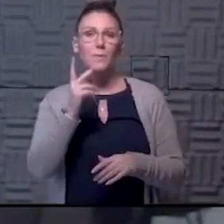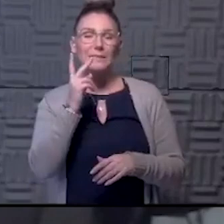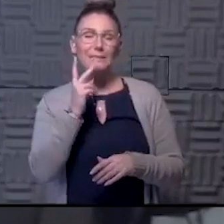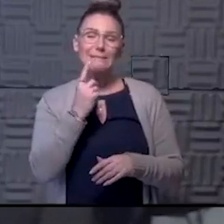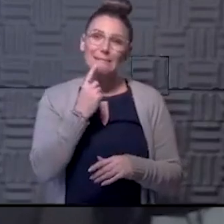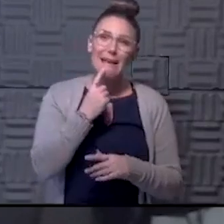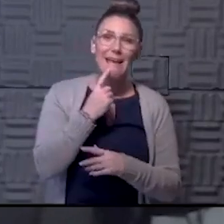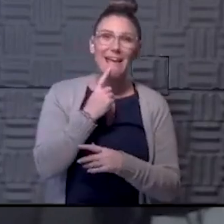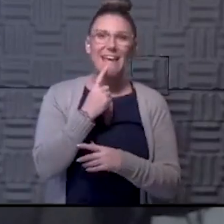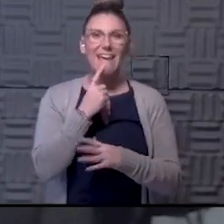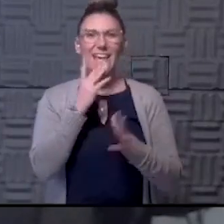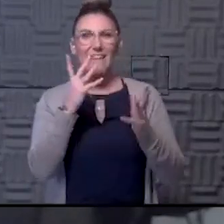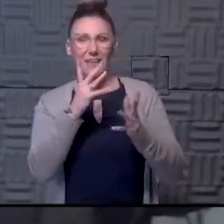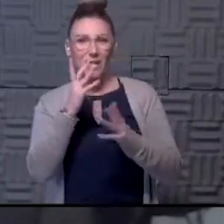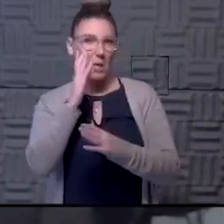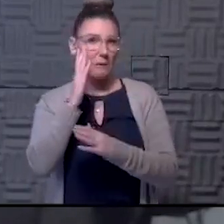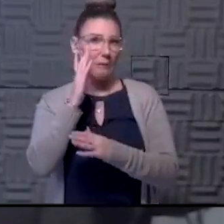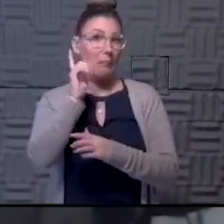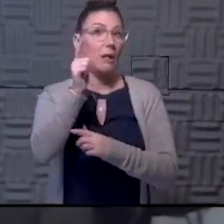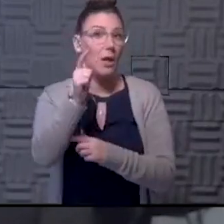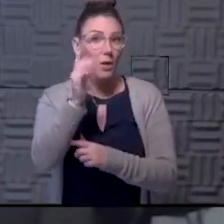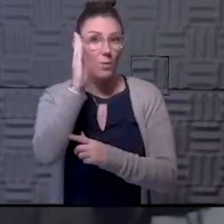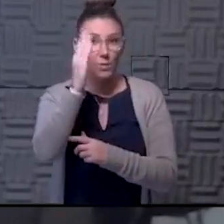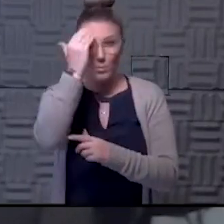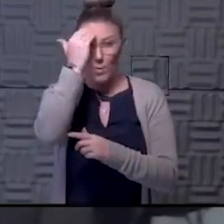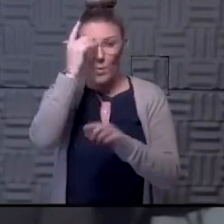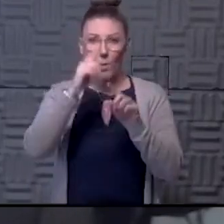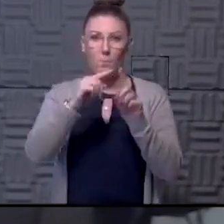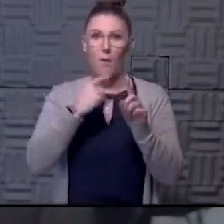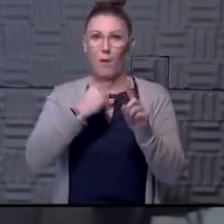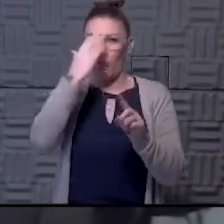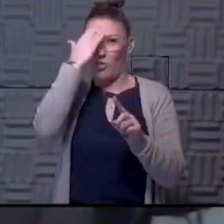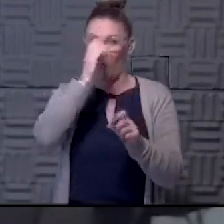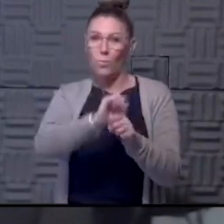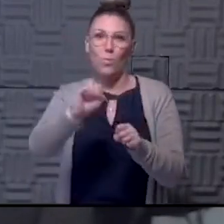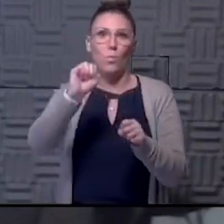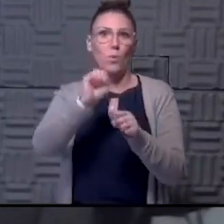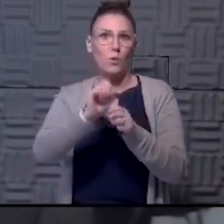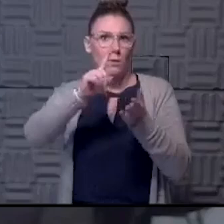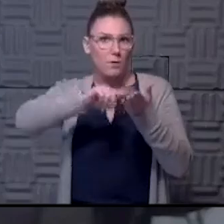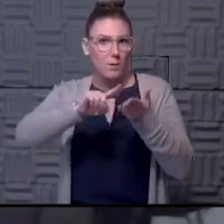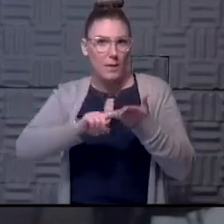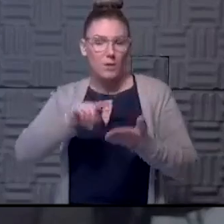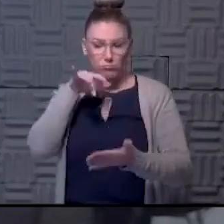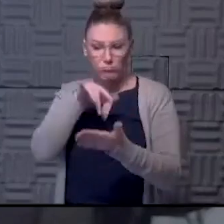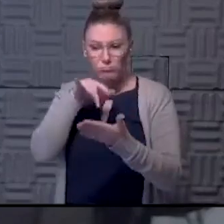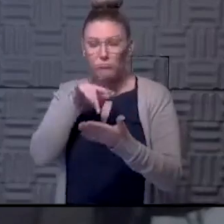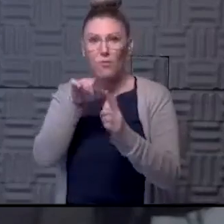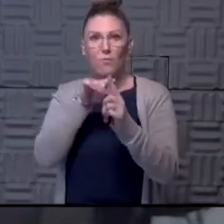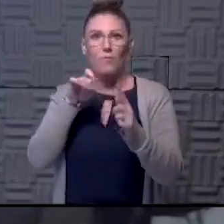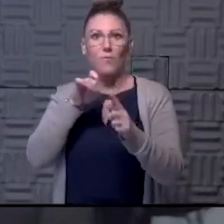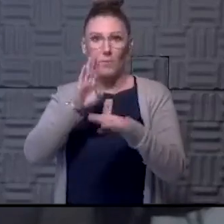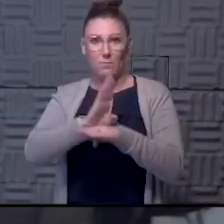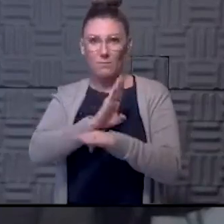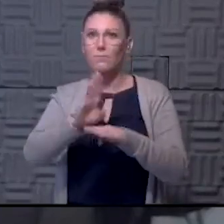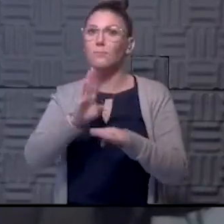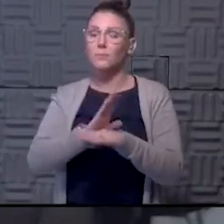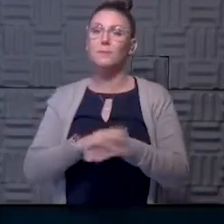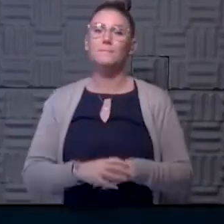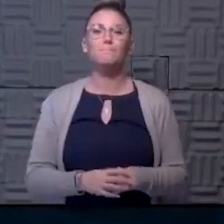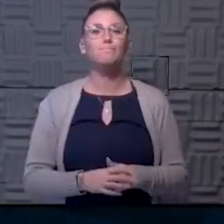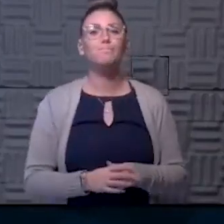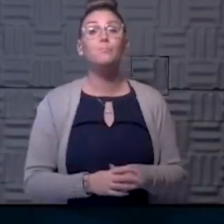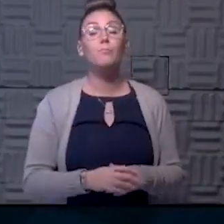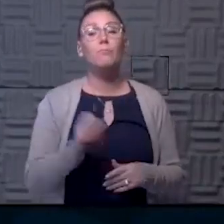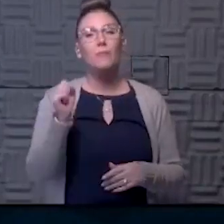determined. I have no doubt that sort of work is rapidly being done by these companies because they want to understand that too.